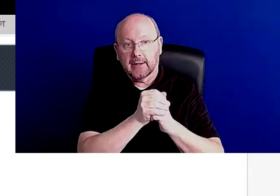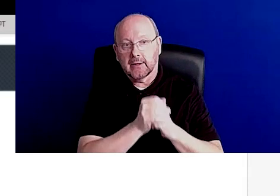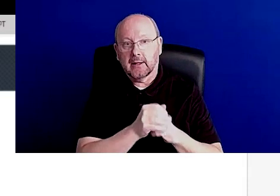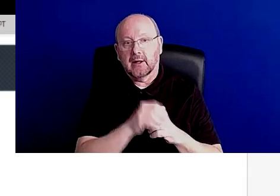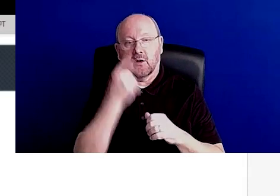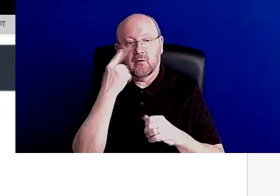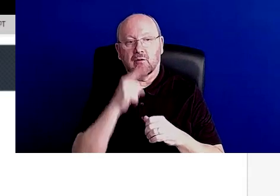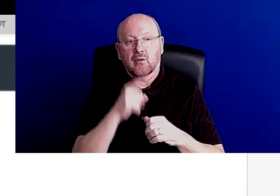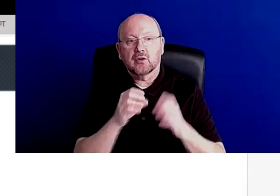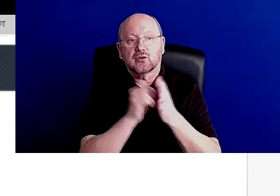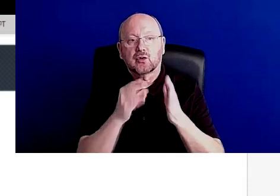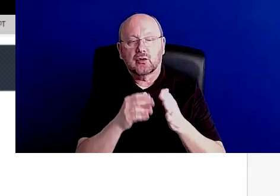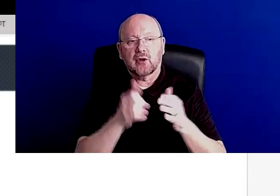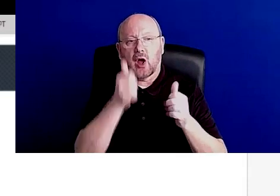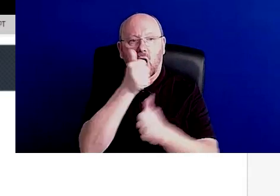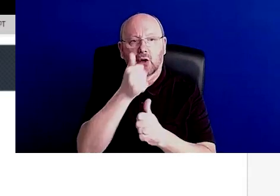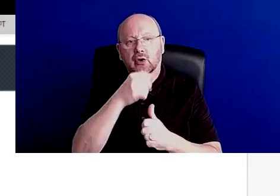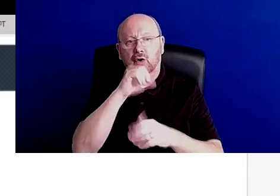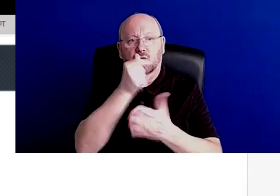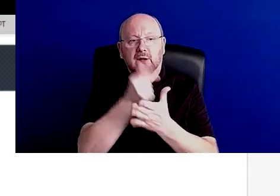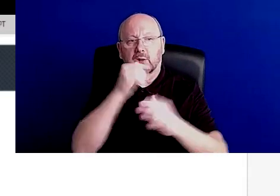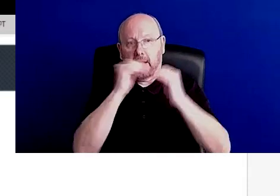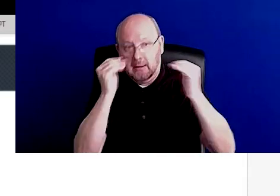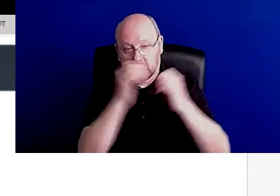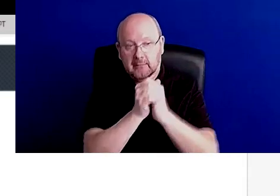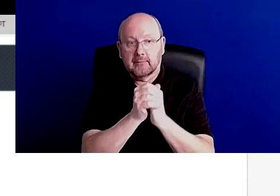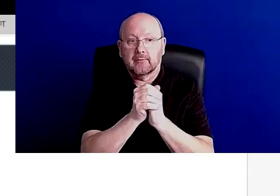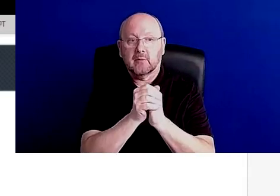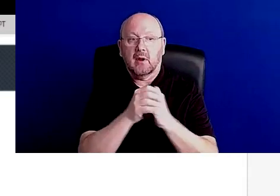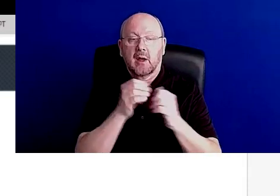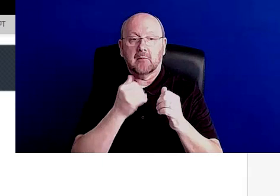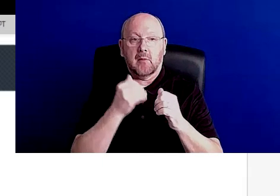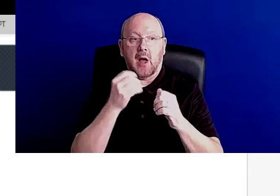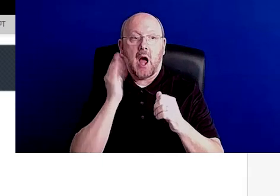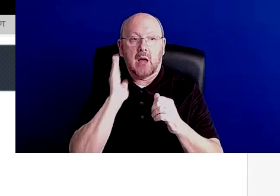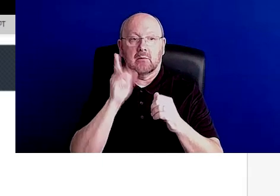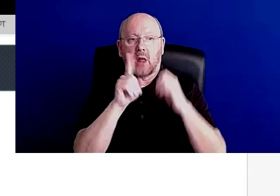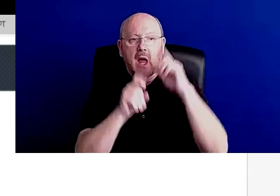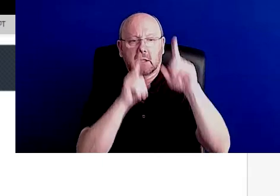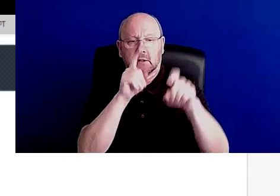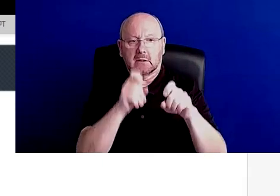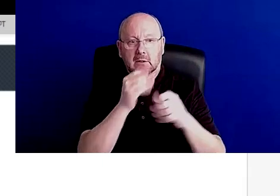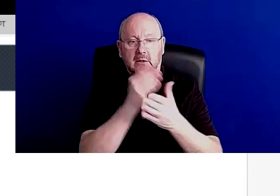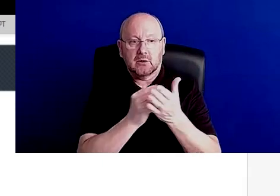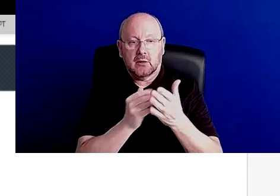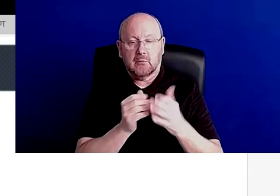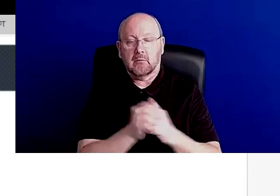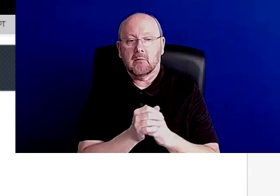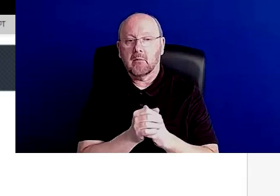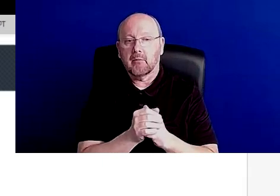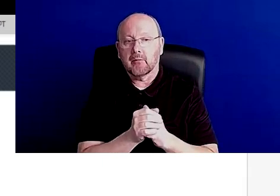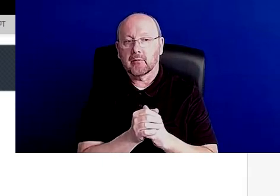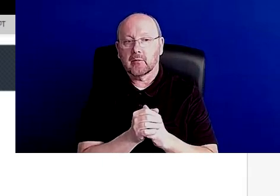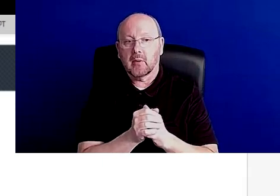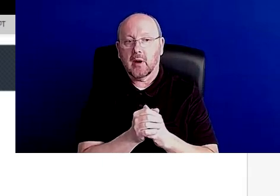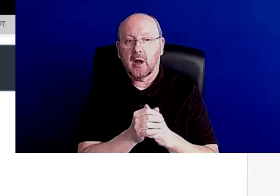level. Here's some information about the class I teach, and I'm going to ask you some questions. So I am priming it for these